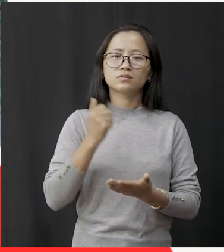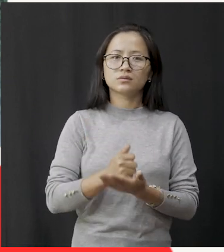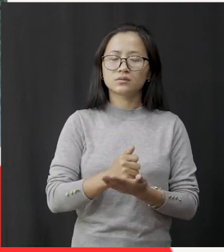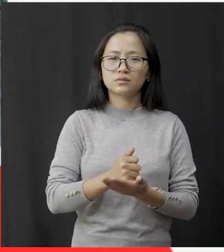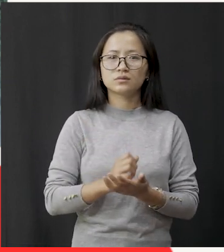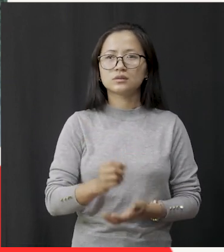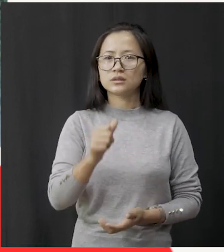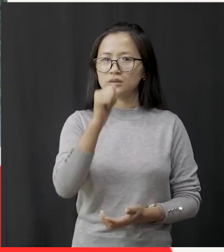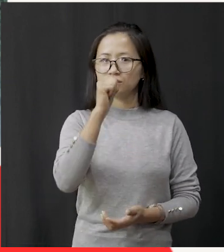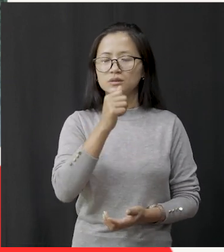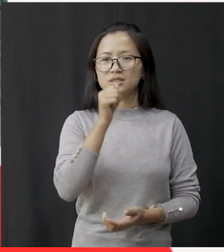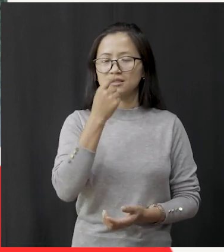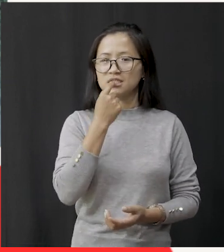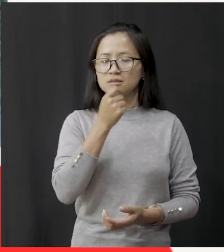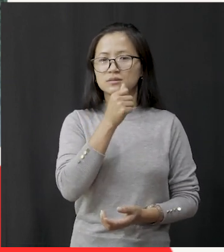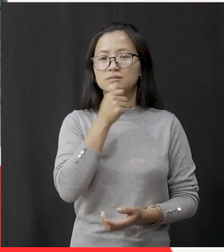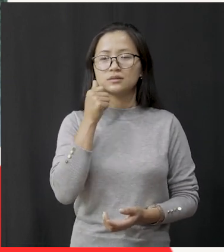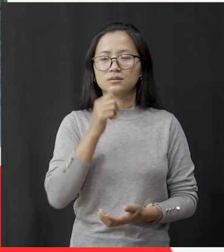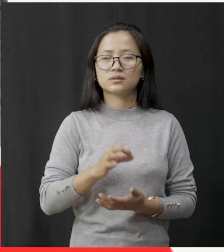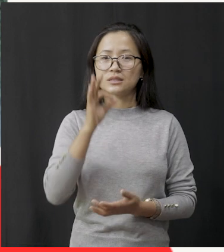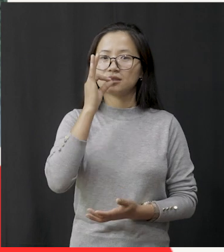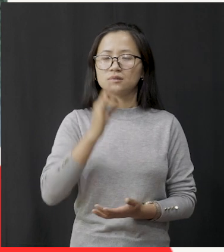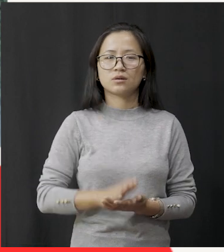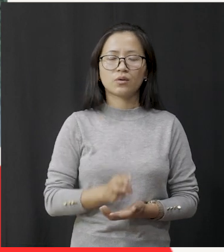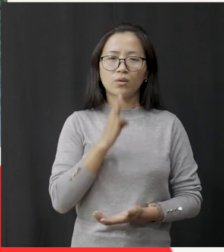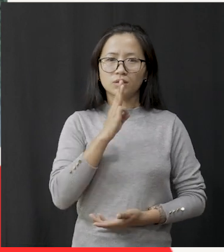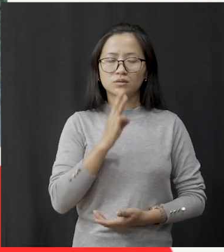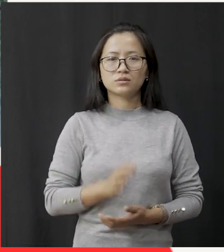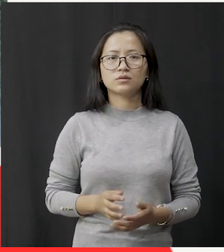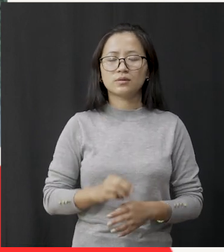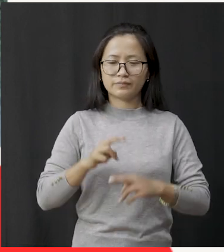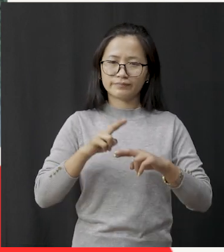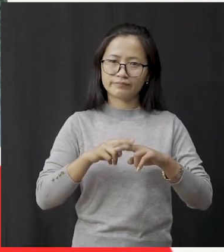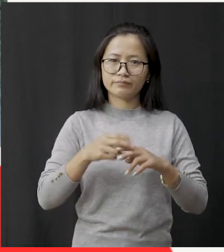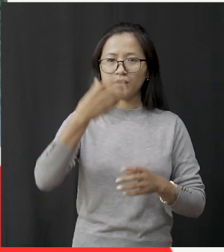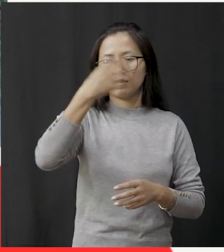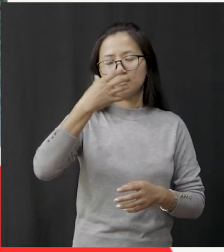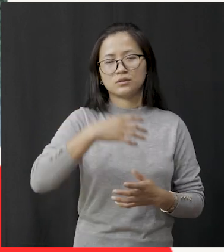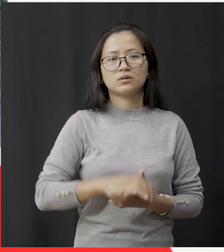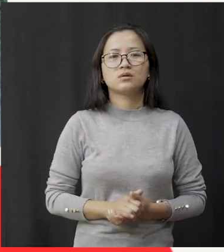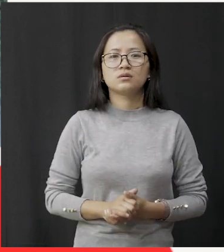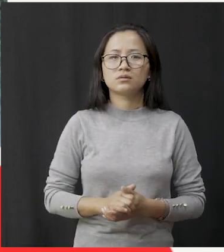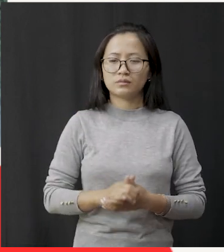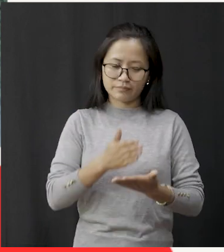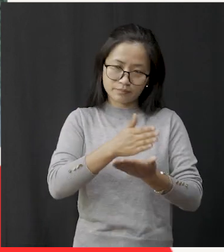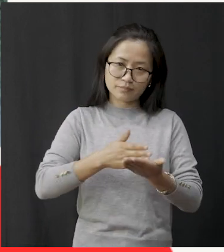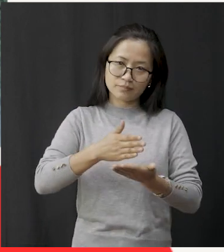should drink milk, tea, water, fruits,